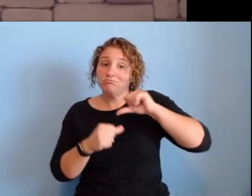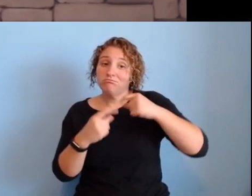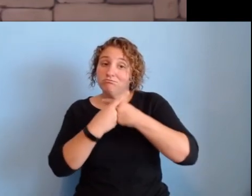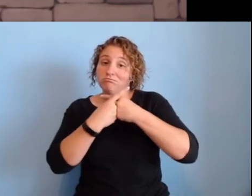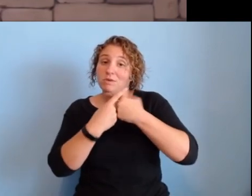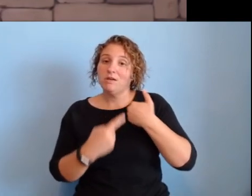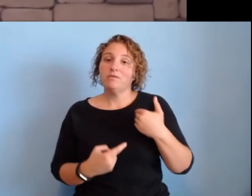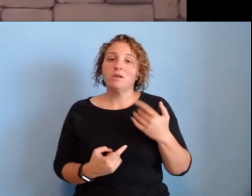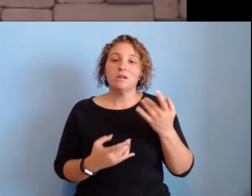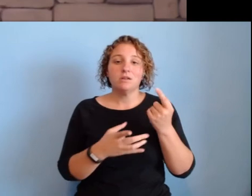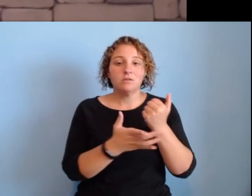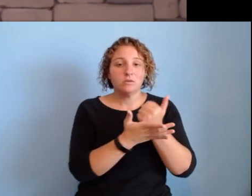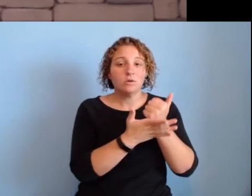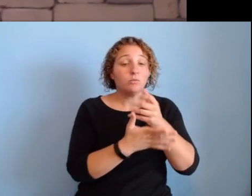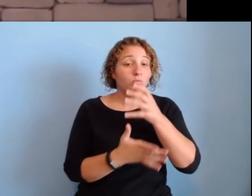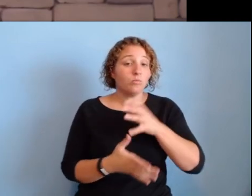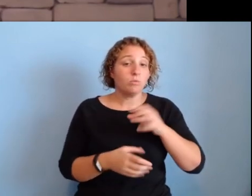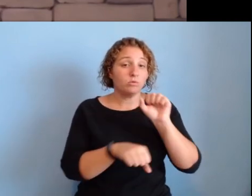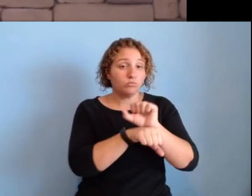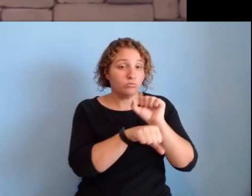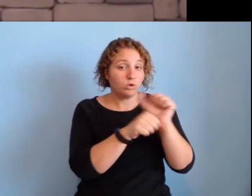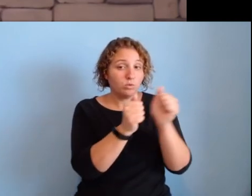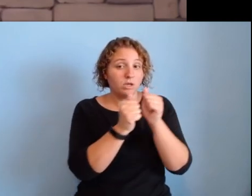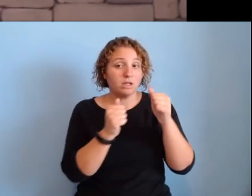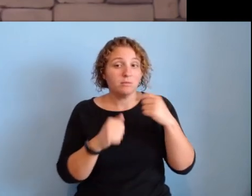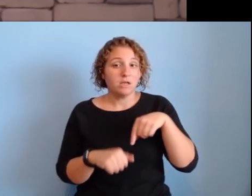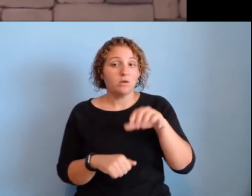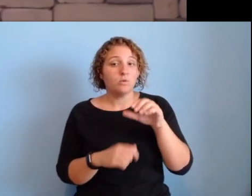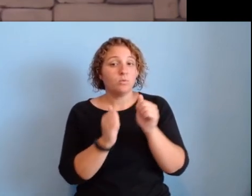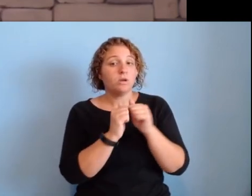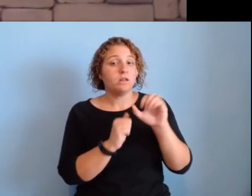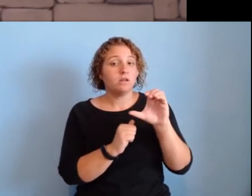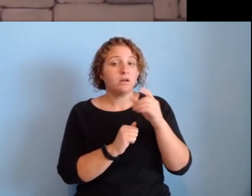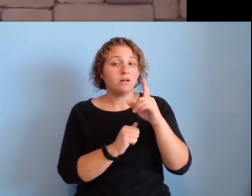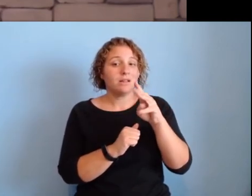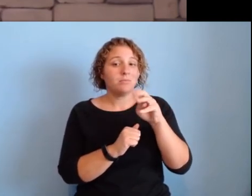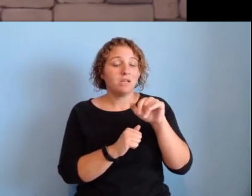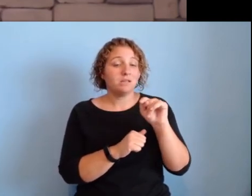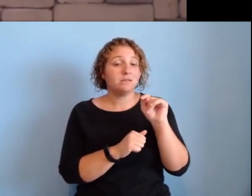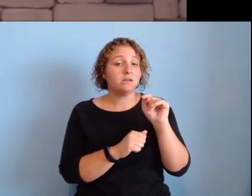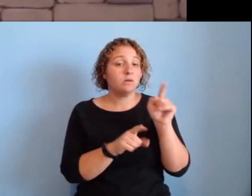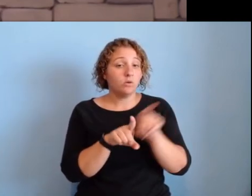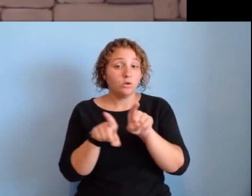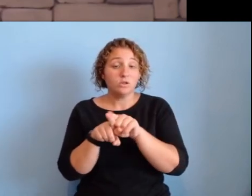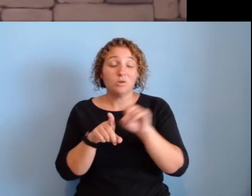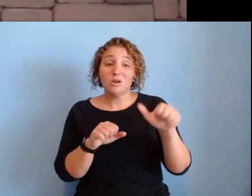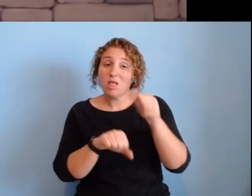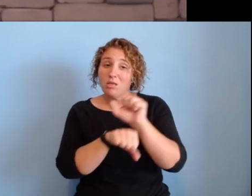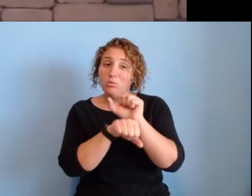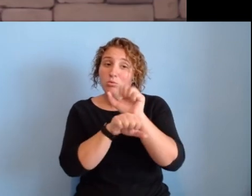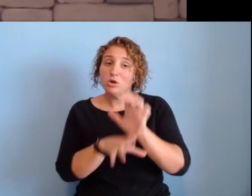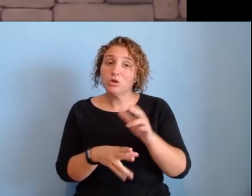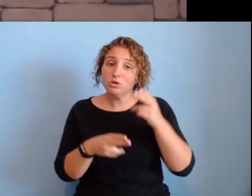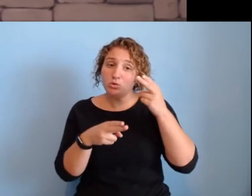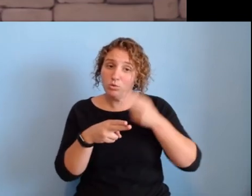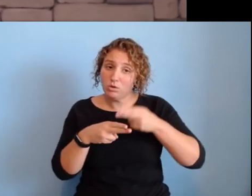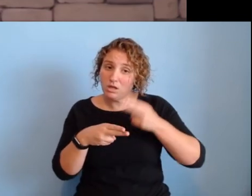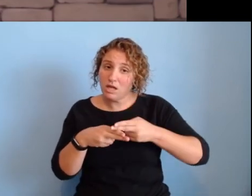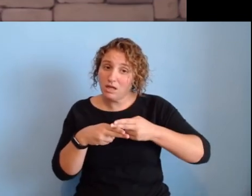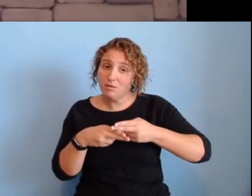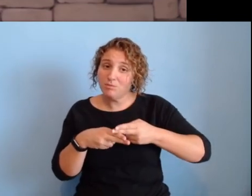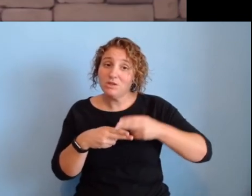those women which labored with me in the gospel with Clement also and with my other fellow laborers whose names are in the